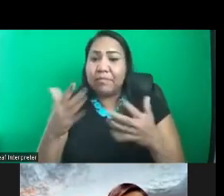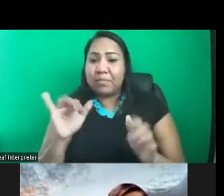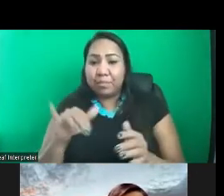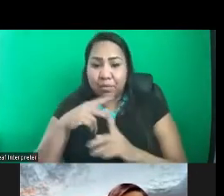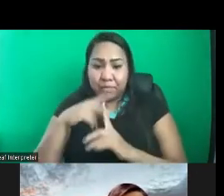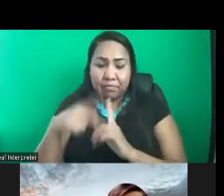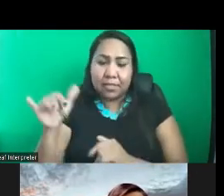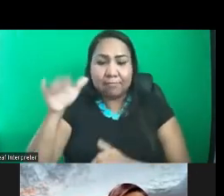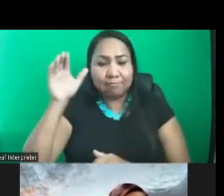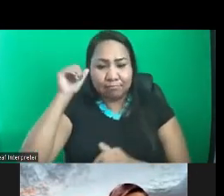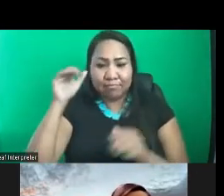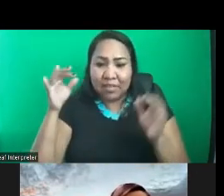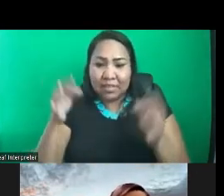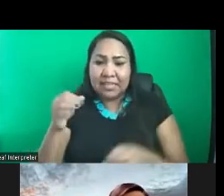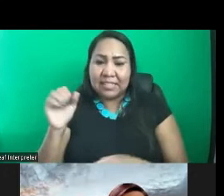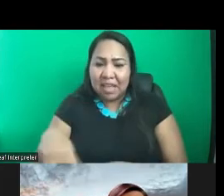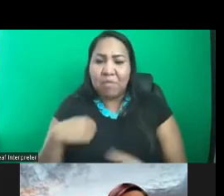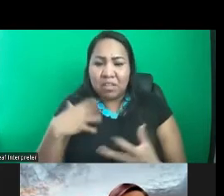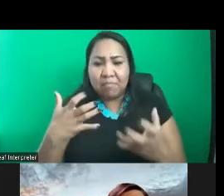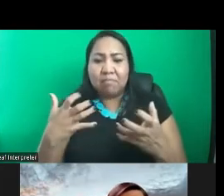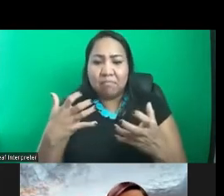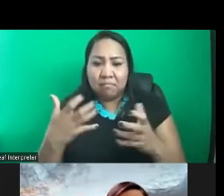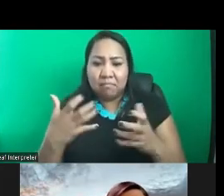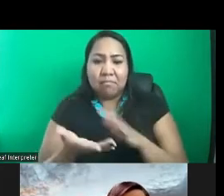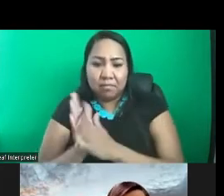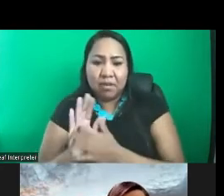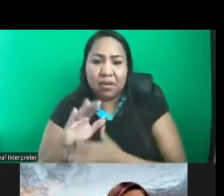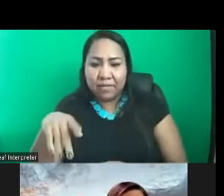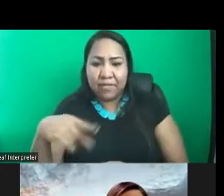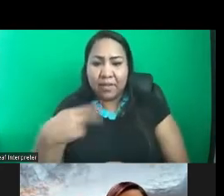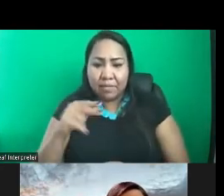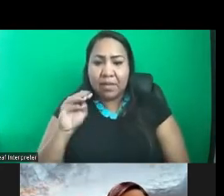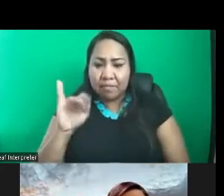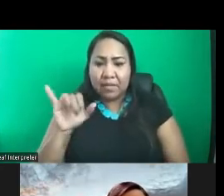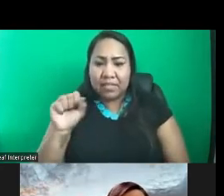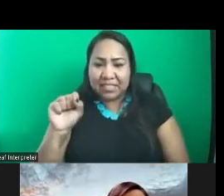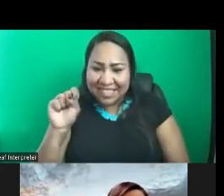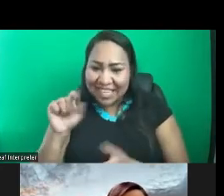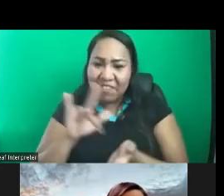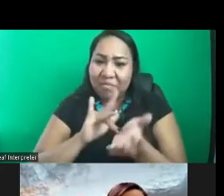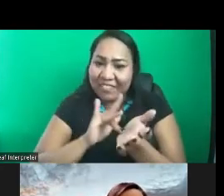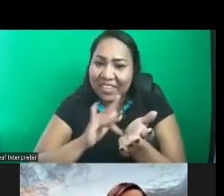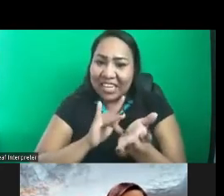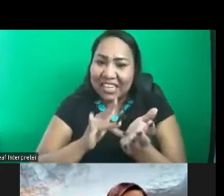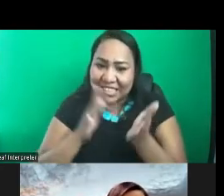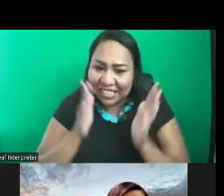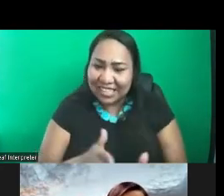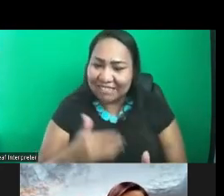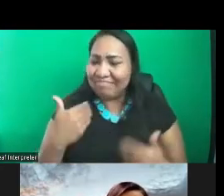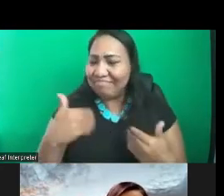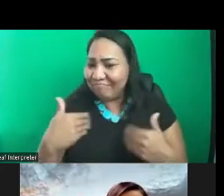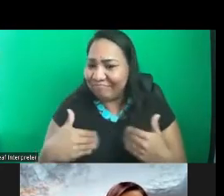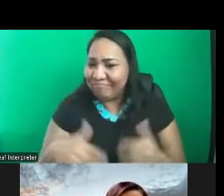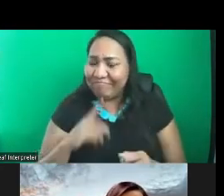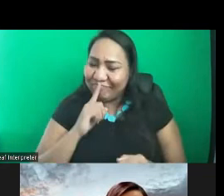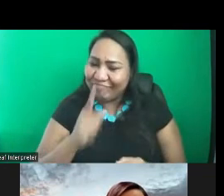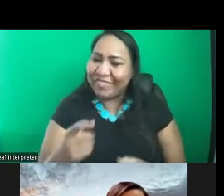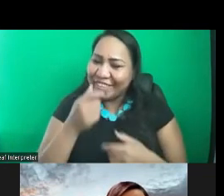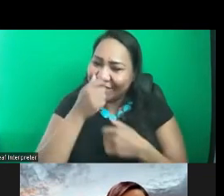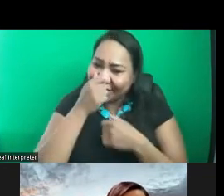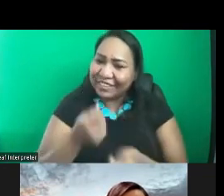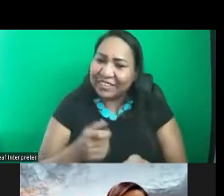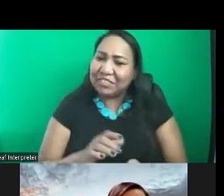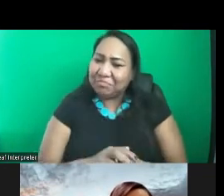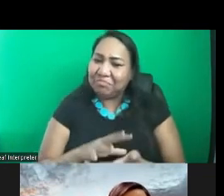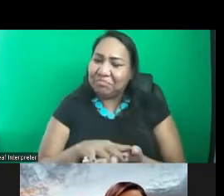I want to go into the field of pharmacy. I want to be a pharmacist. So it was really a good, eye-opening for him, because he thinks of